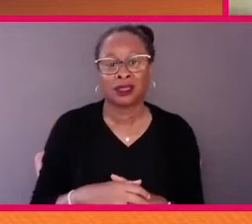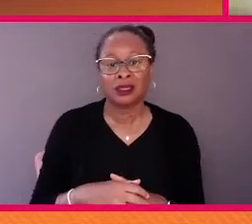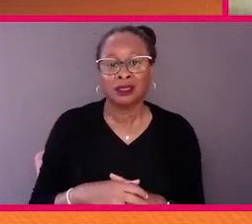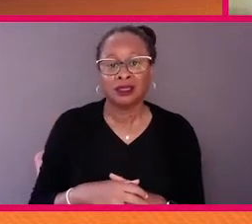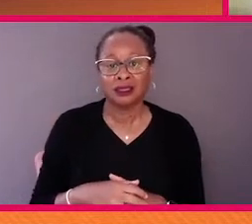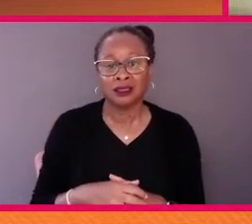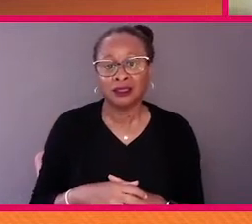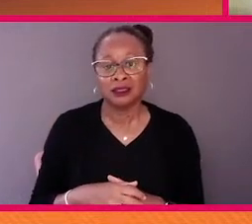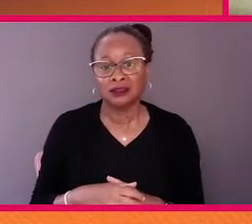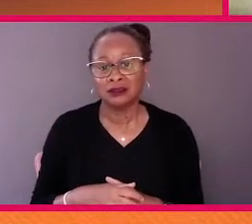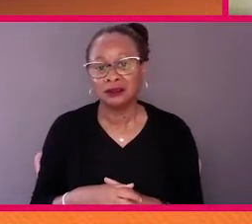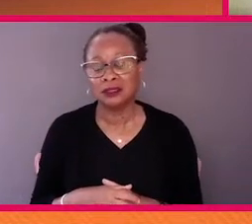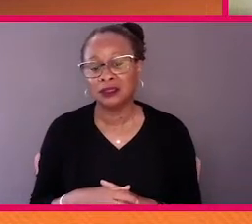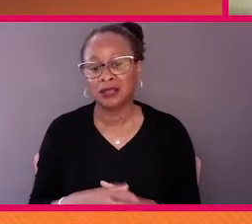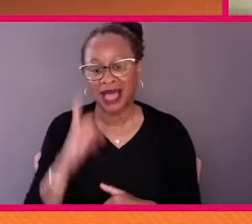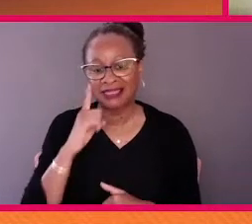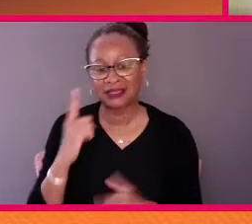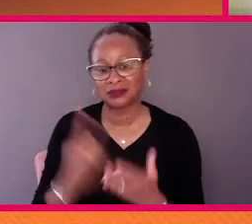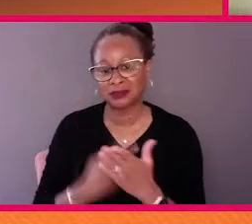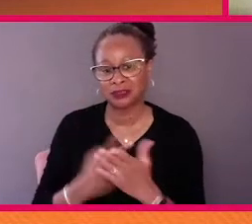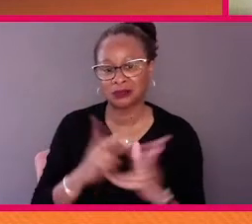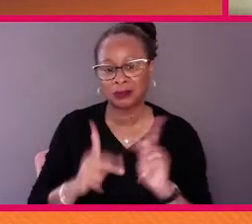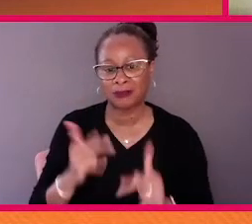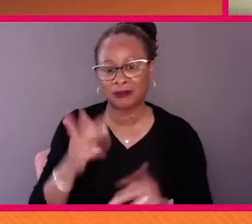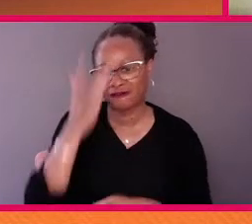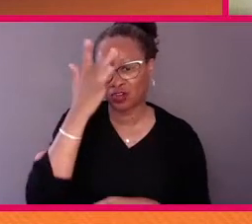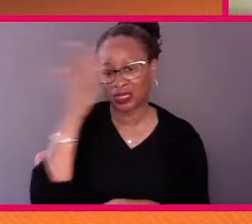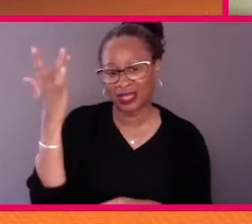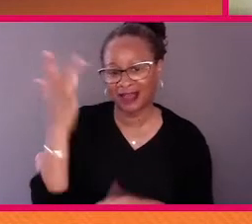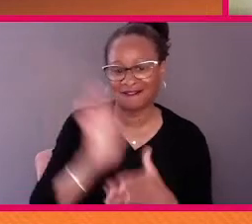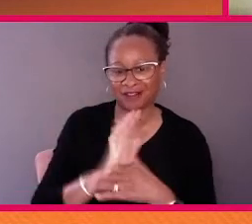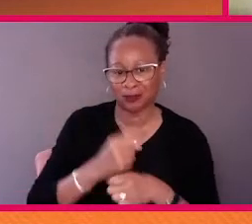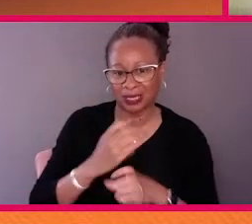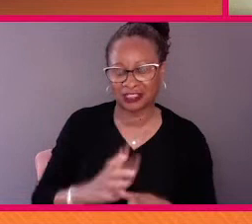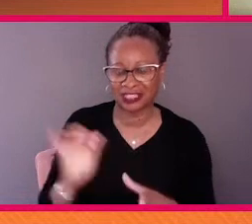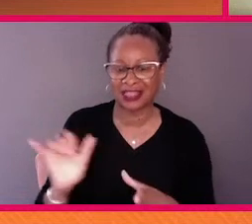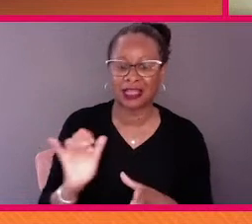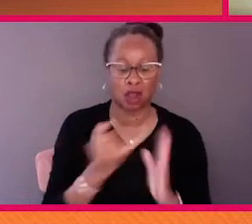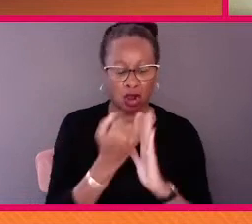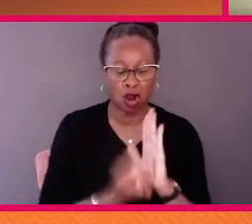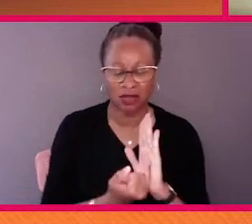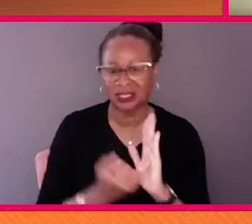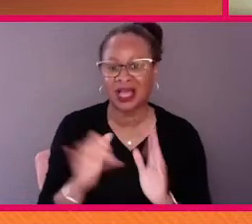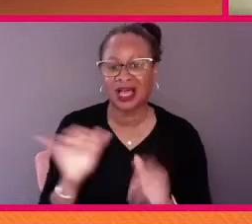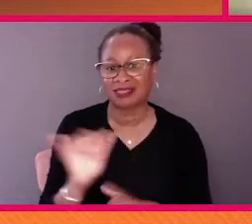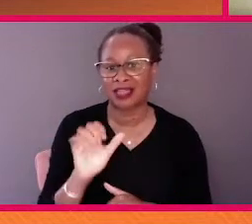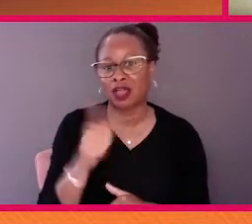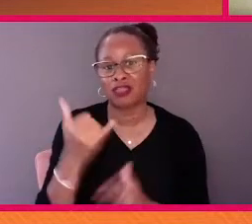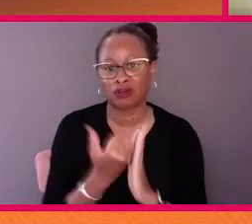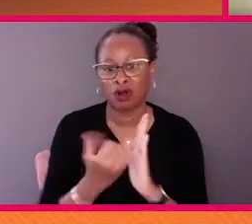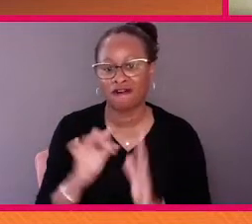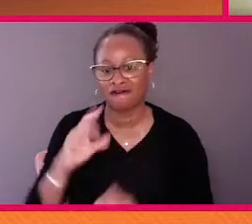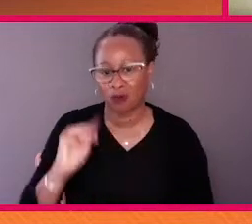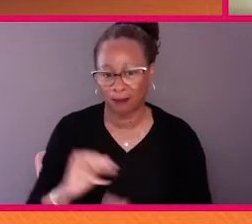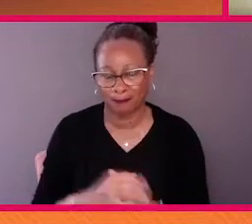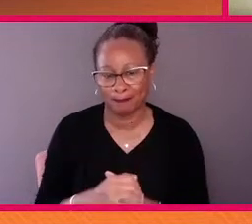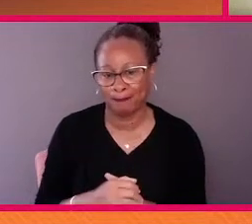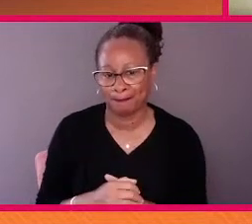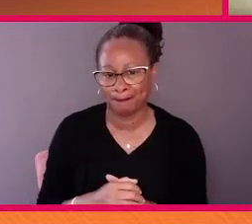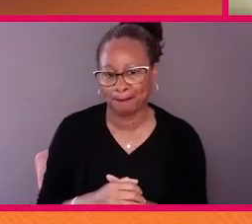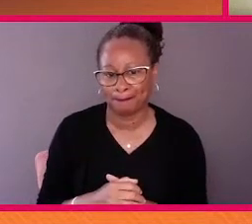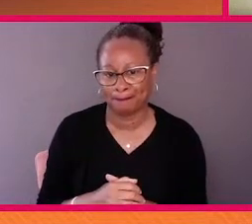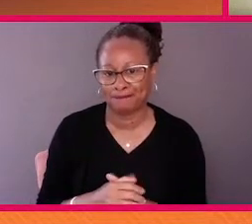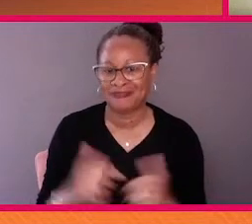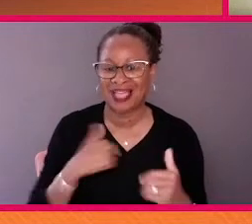sometimes people forget that filmmaking is like a craft, like any other art form. Like, you know, I had a